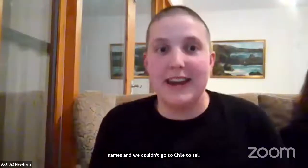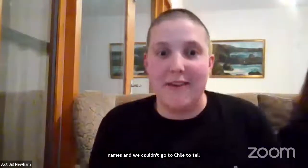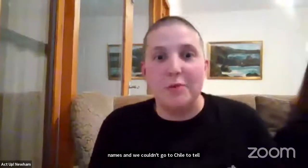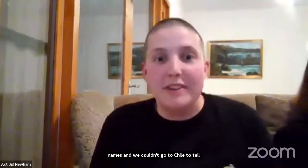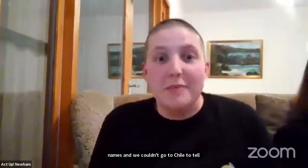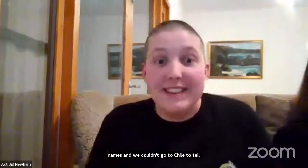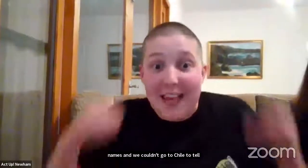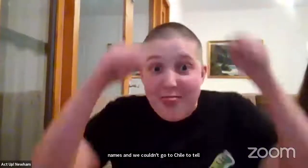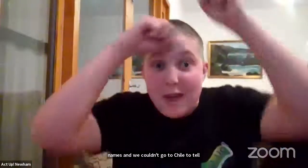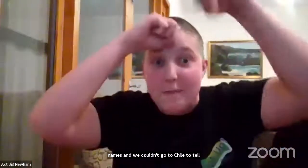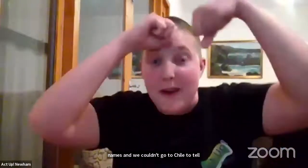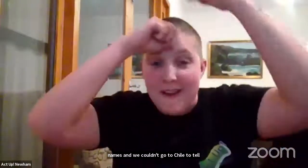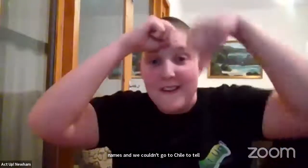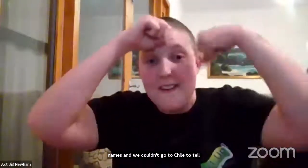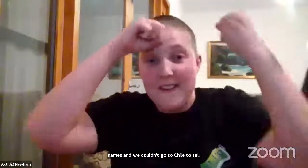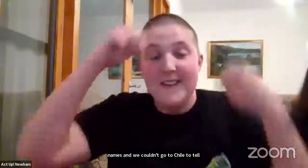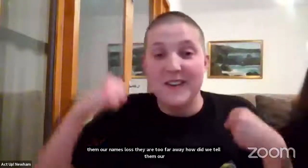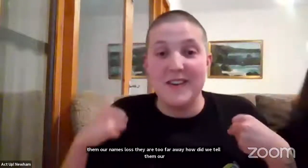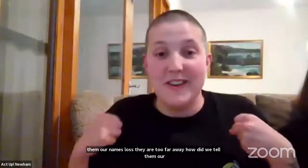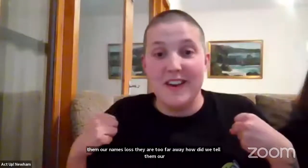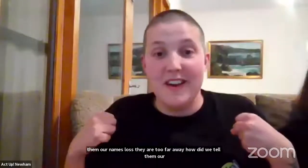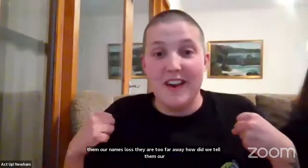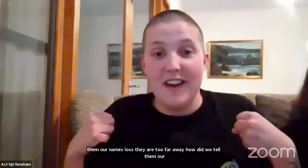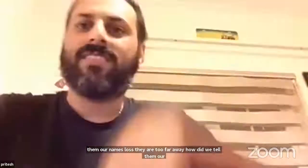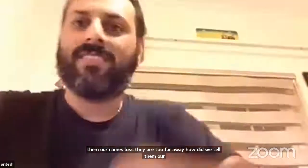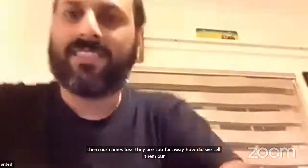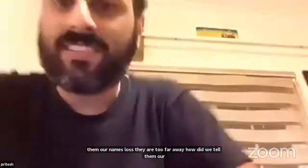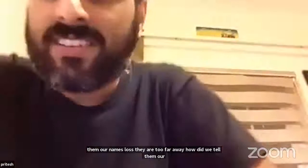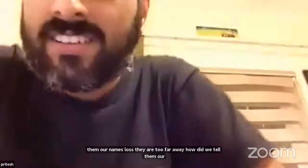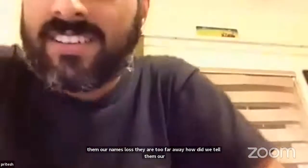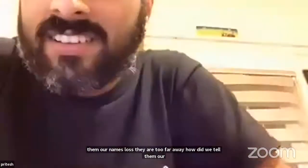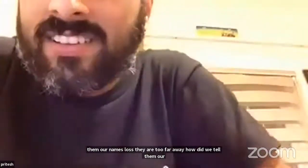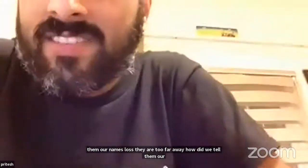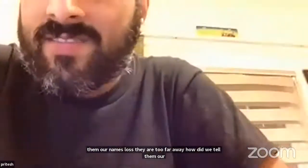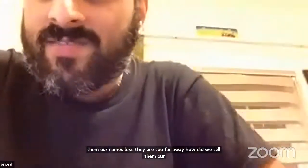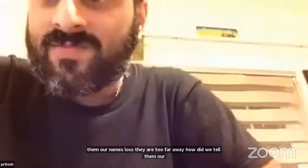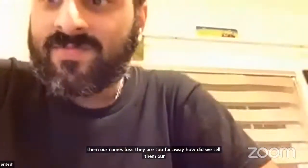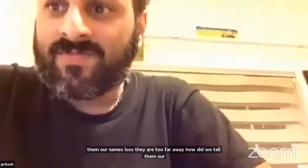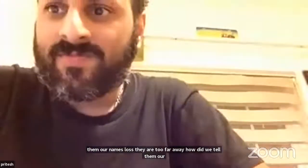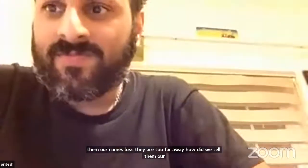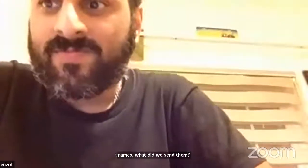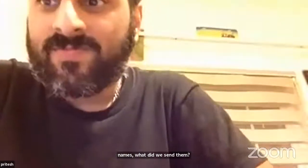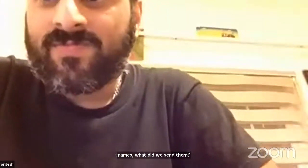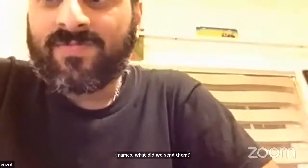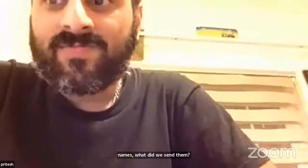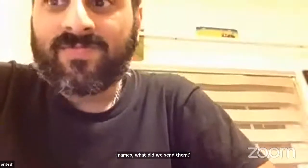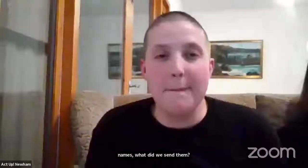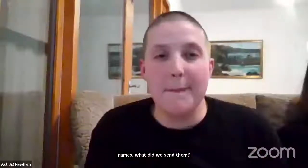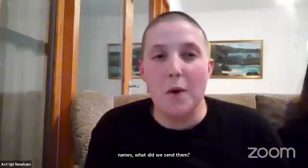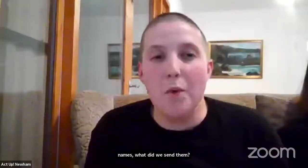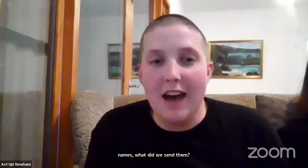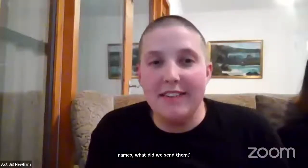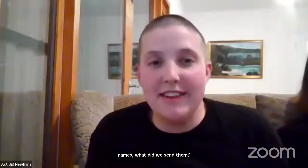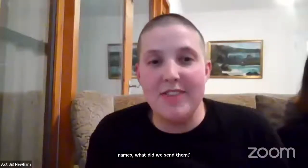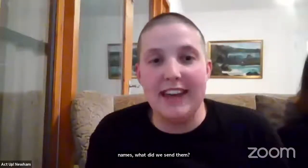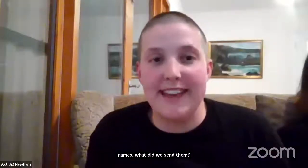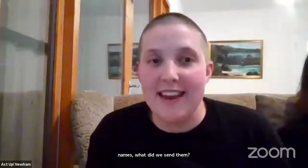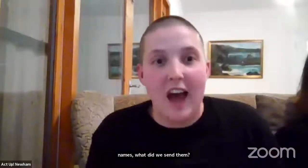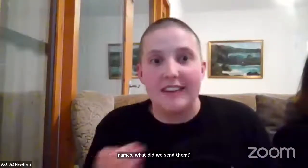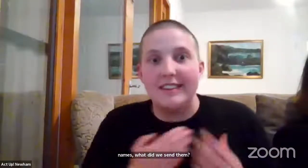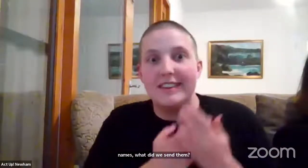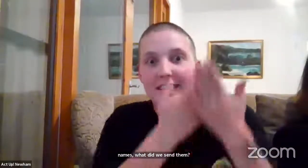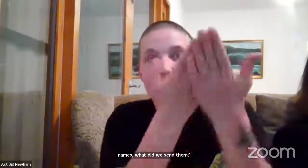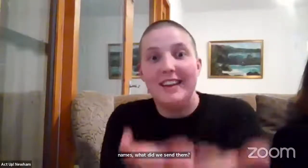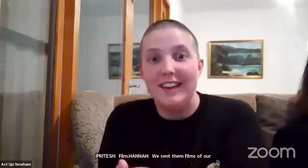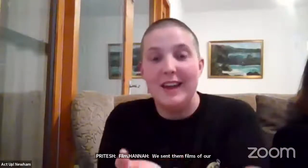we tell them our names? What did we send them? Film. So we sent them films of our names. And what else did they